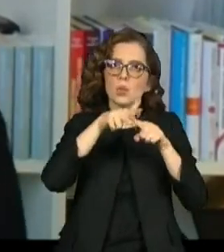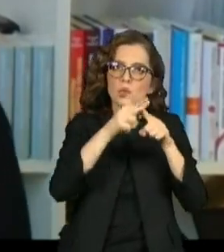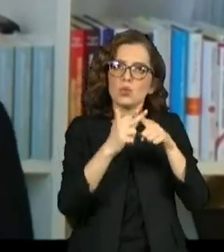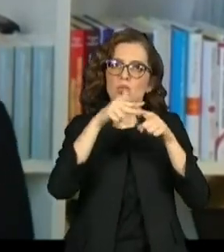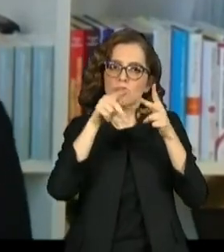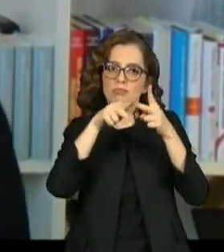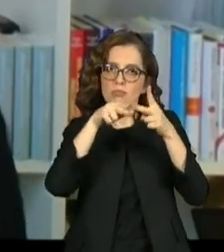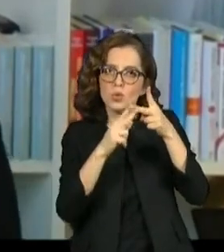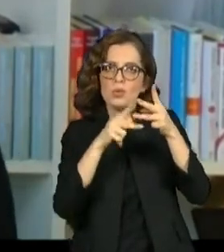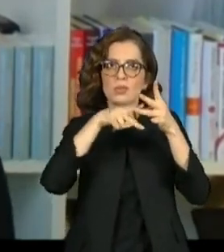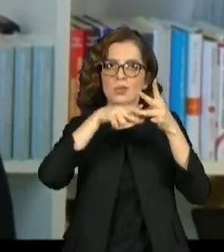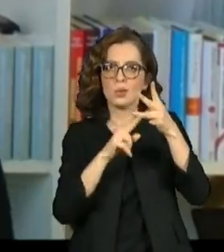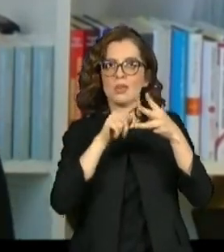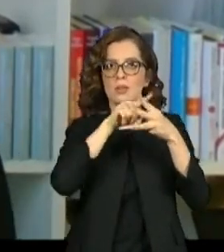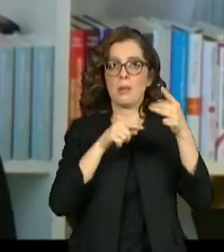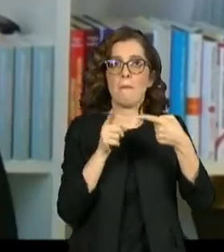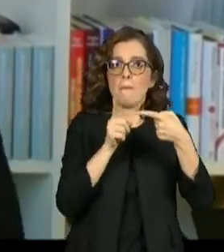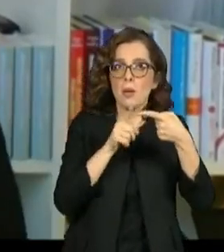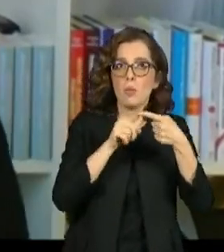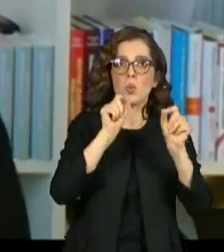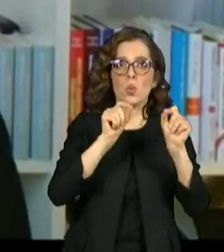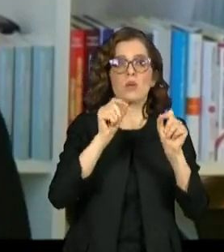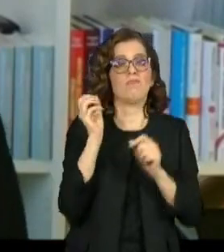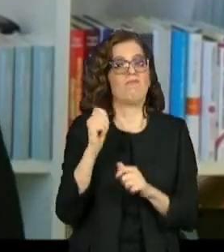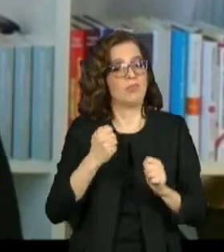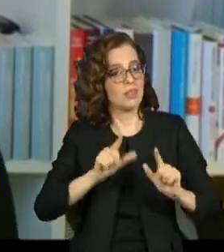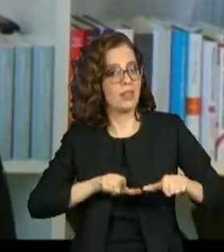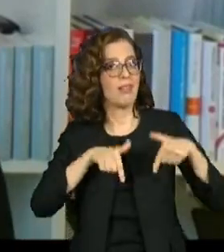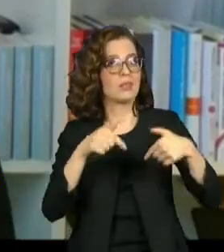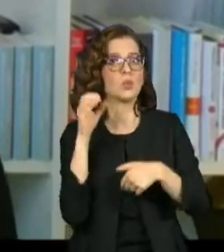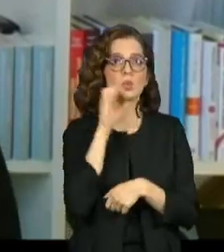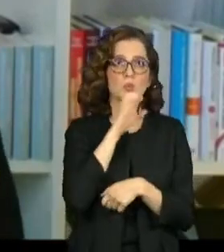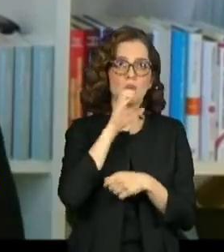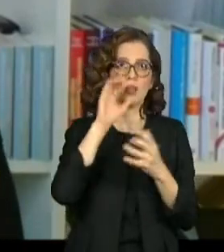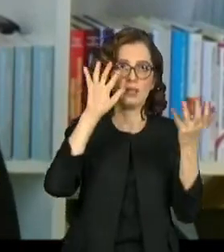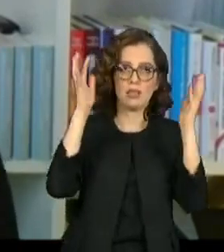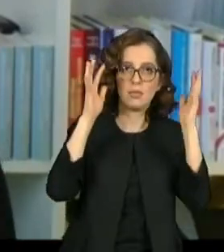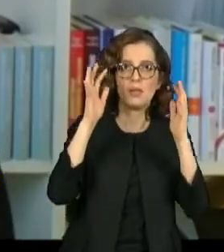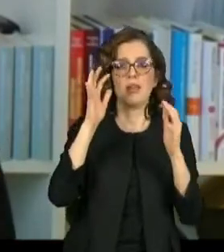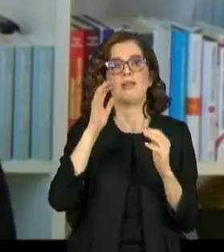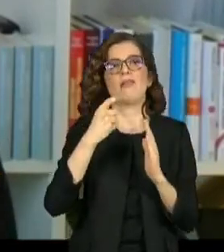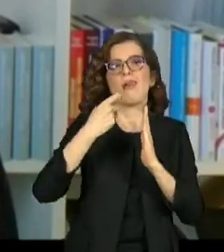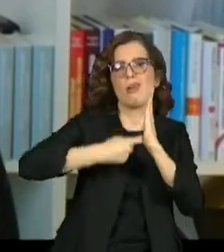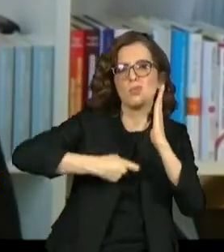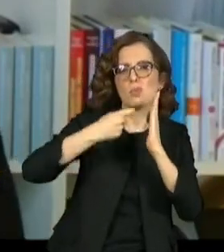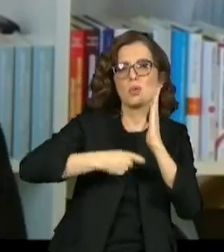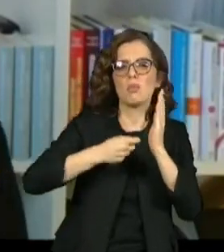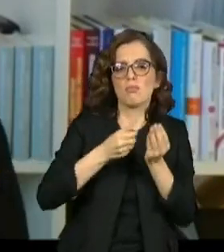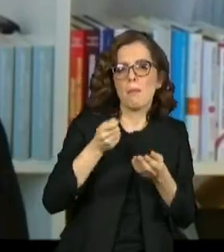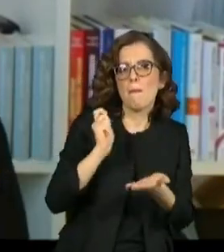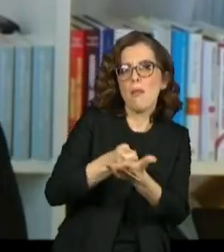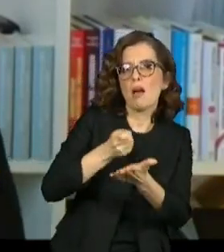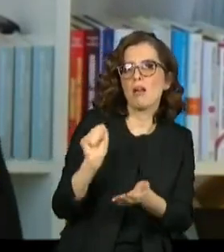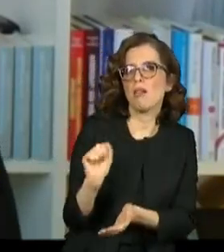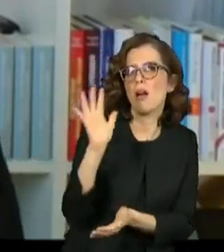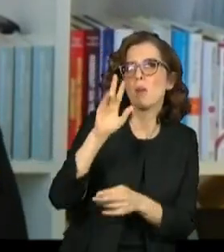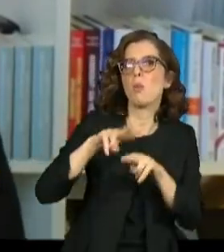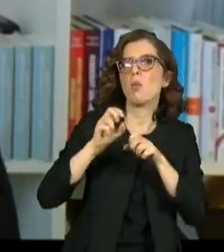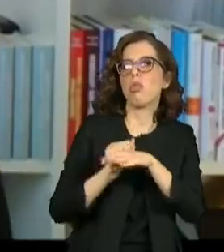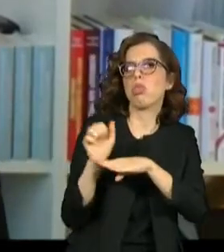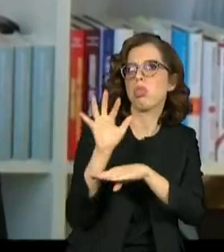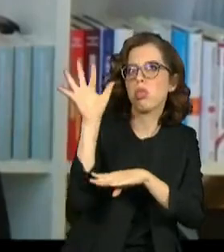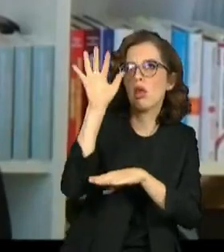three reasons? Well, first, we need to act on the climate. We need to introduce carbon taxes. We need to invest in